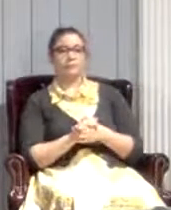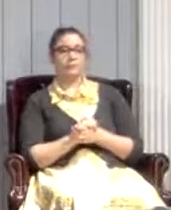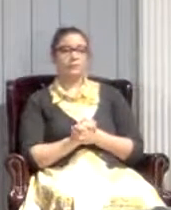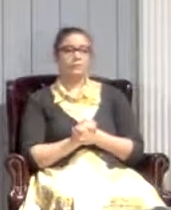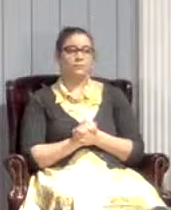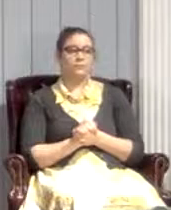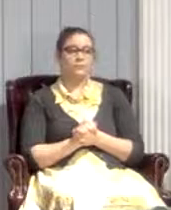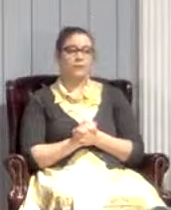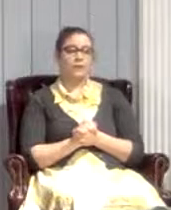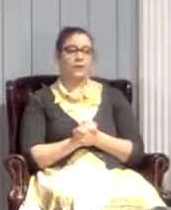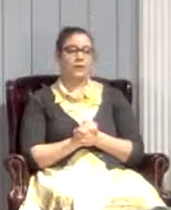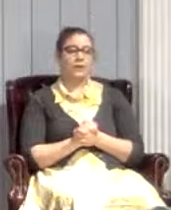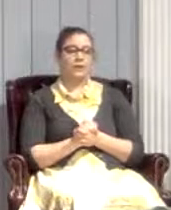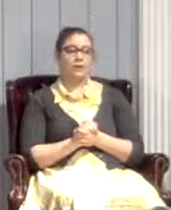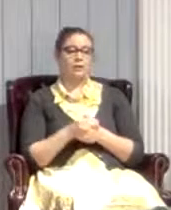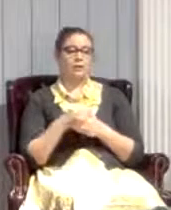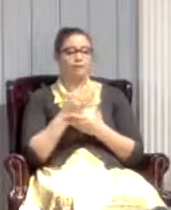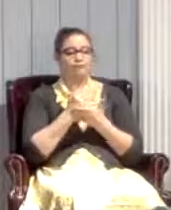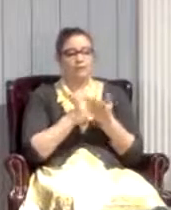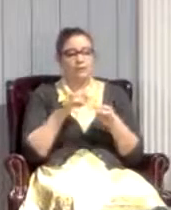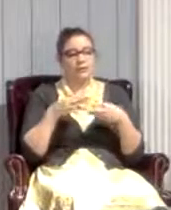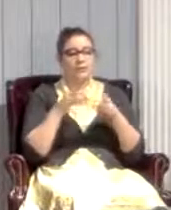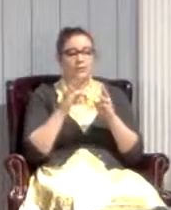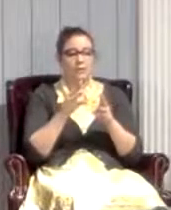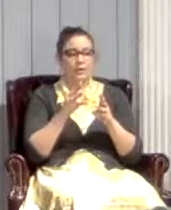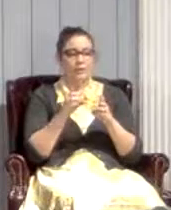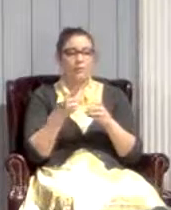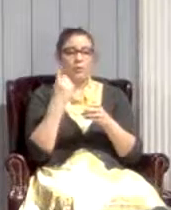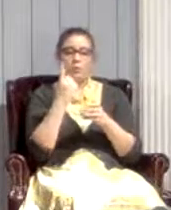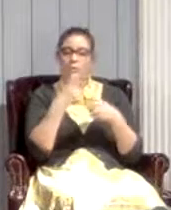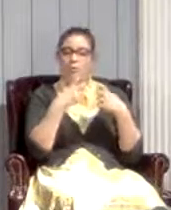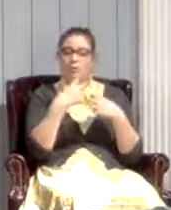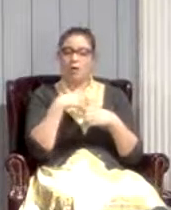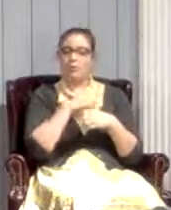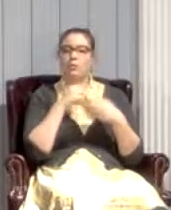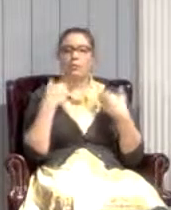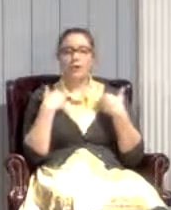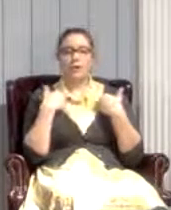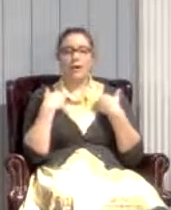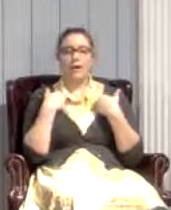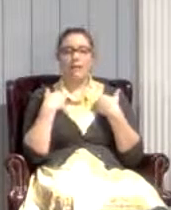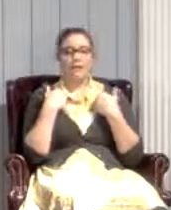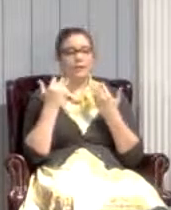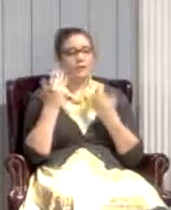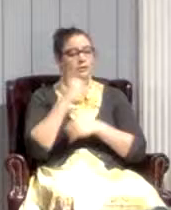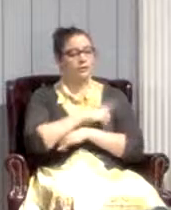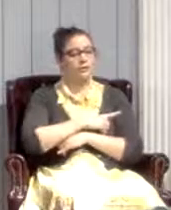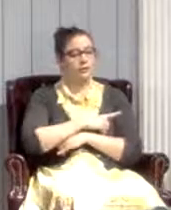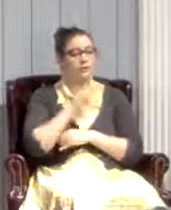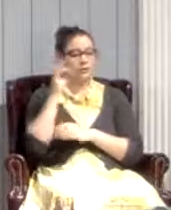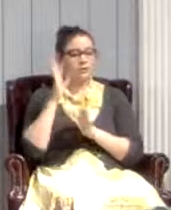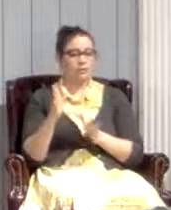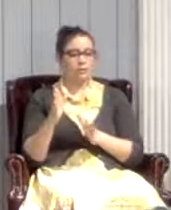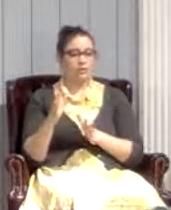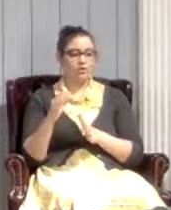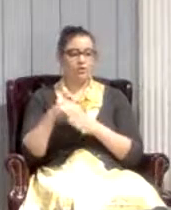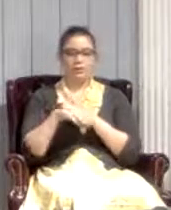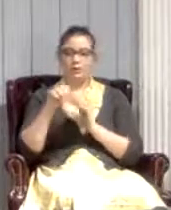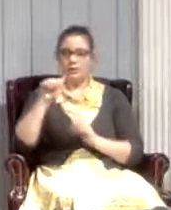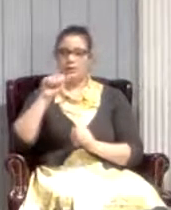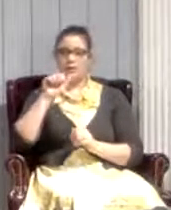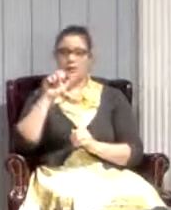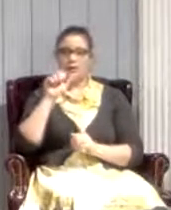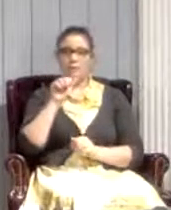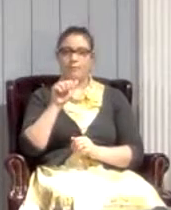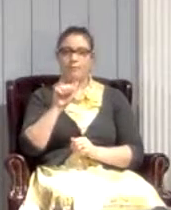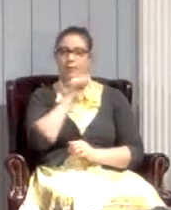Some of the ways that happens, one of the problems that we have today is there's a preacher down in Arizona. His name is Stephen Anderson.